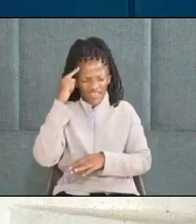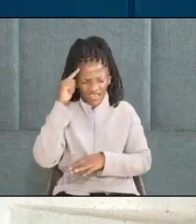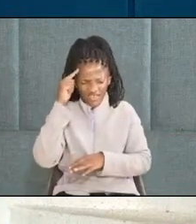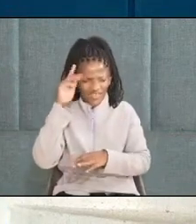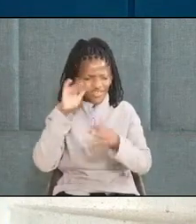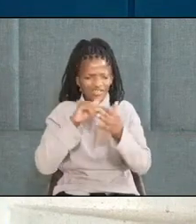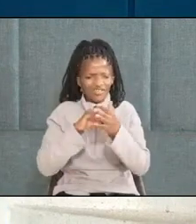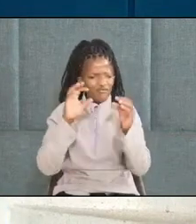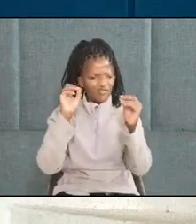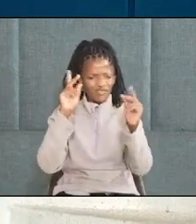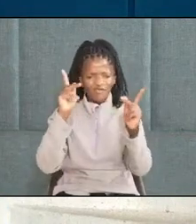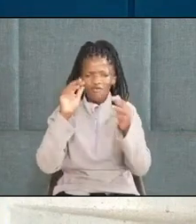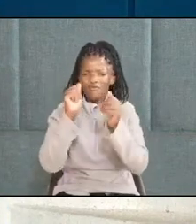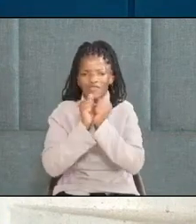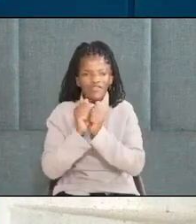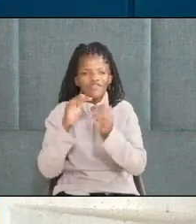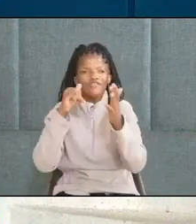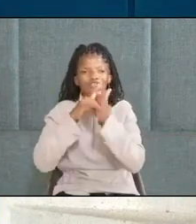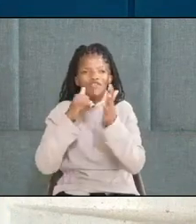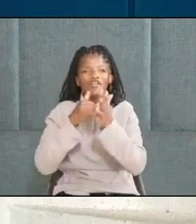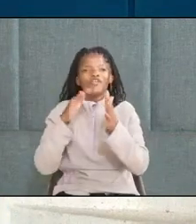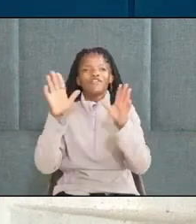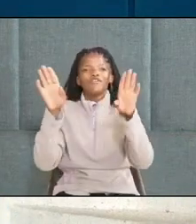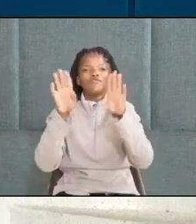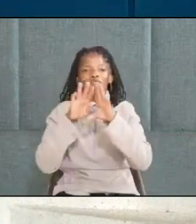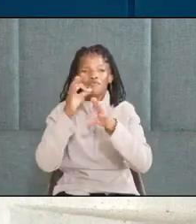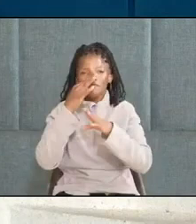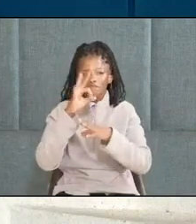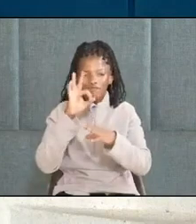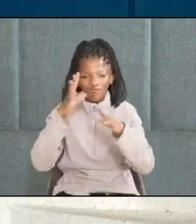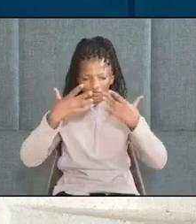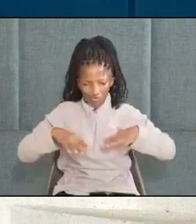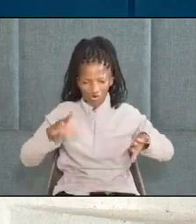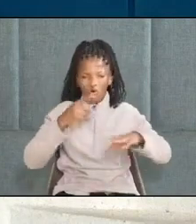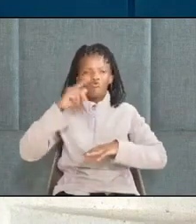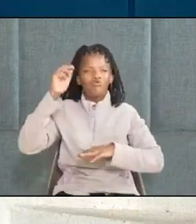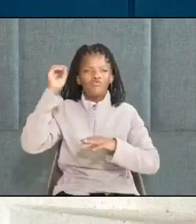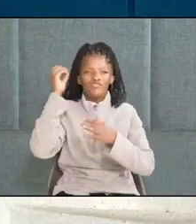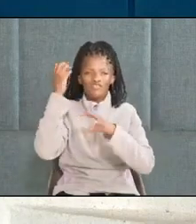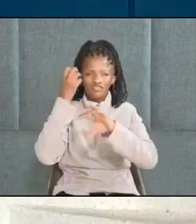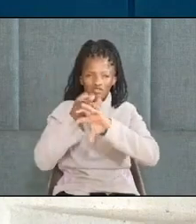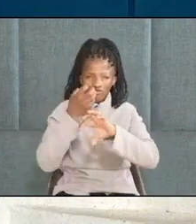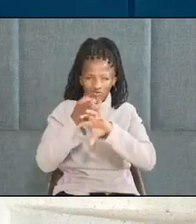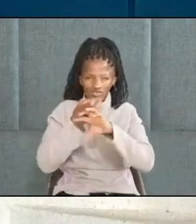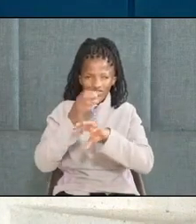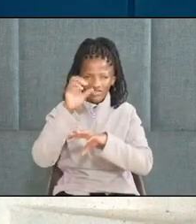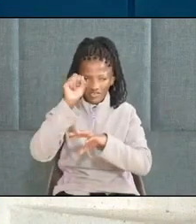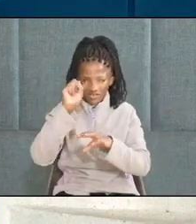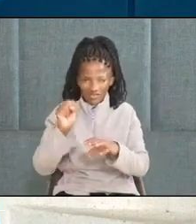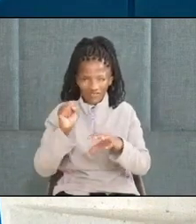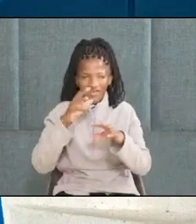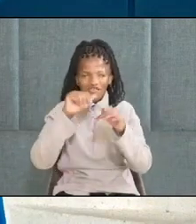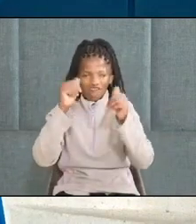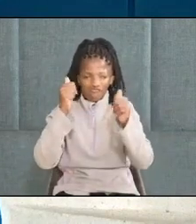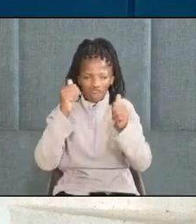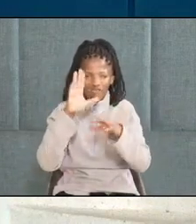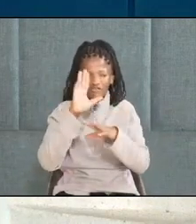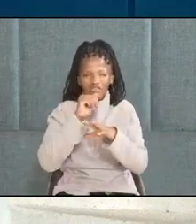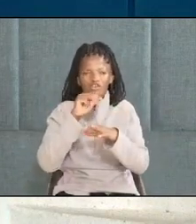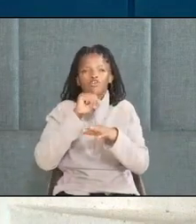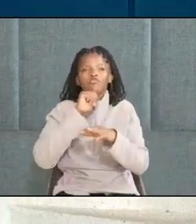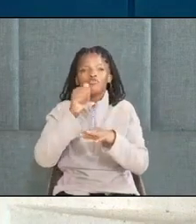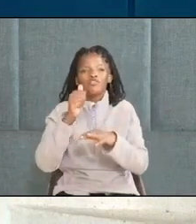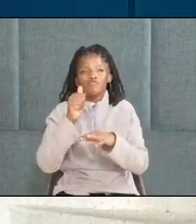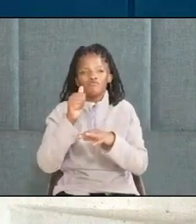I was okay with it and held on to the clothes of the people stoning Stephen so that they will not get stolen. Later gave them when they were done. Not the